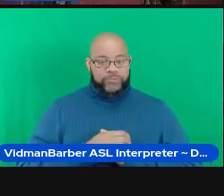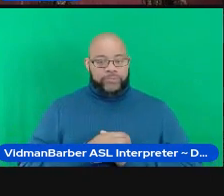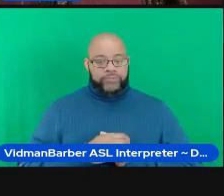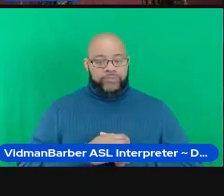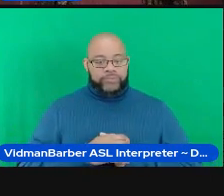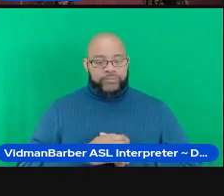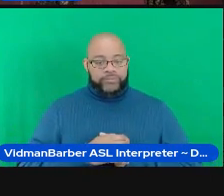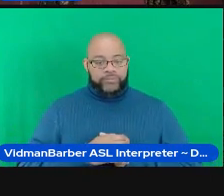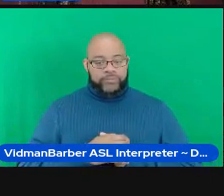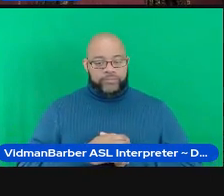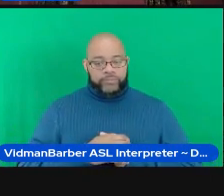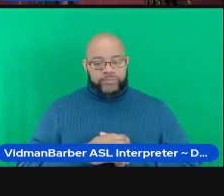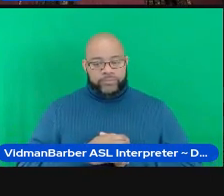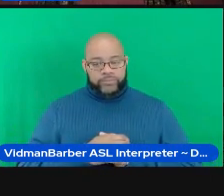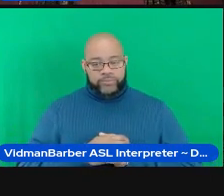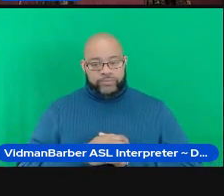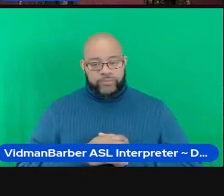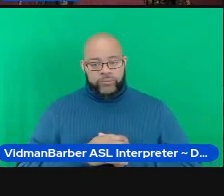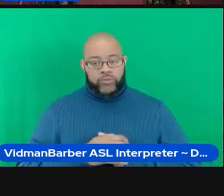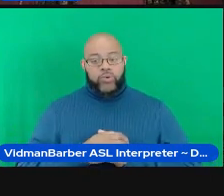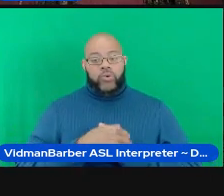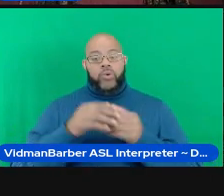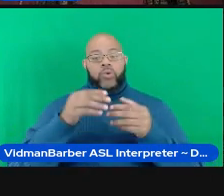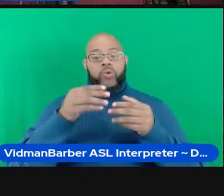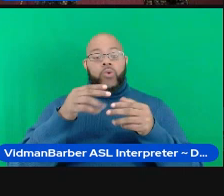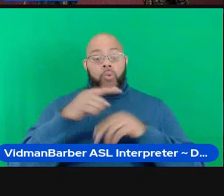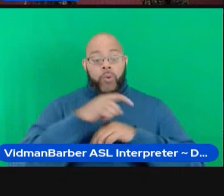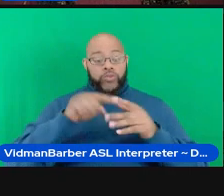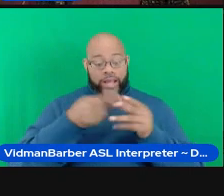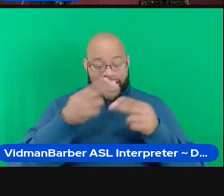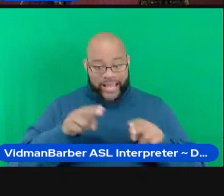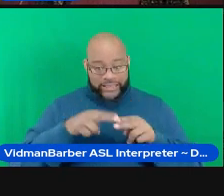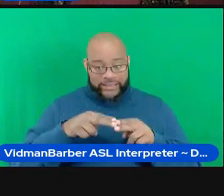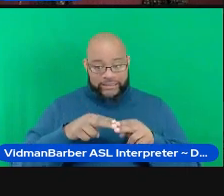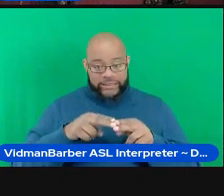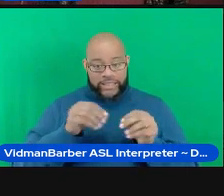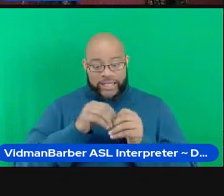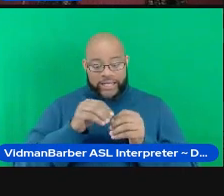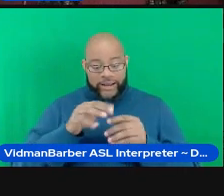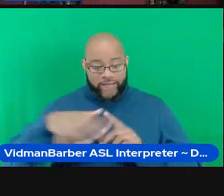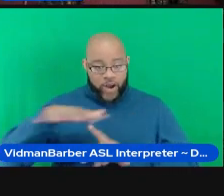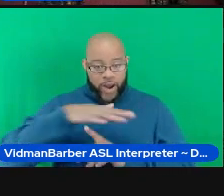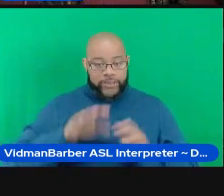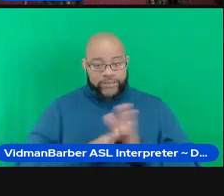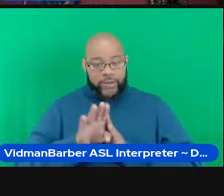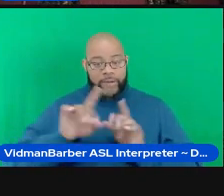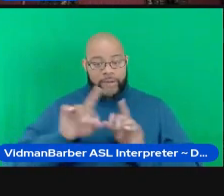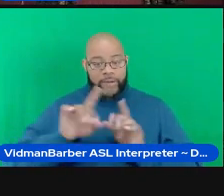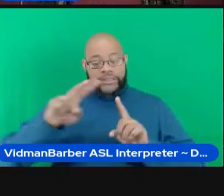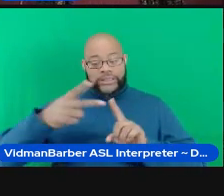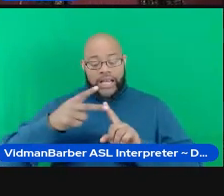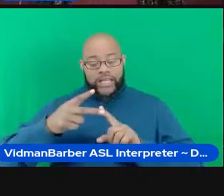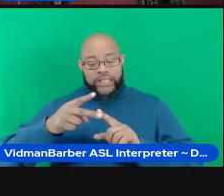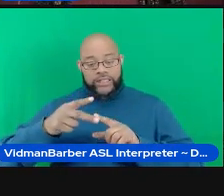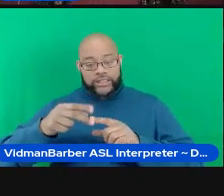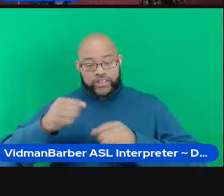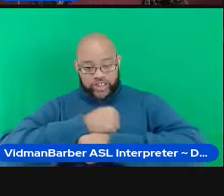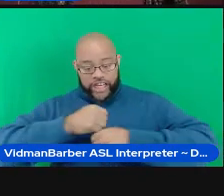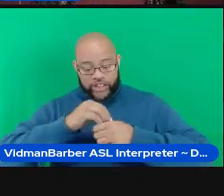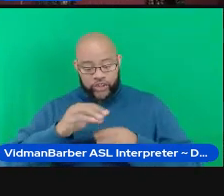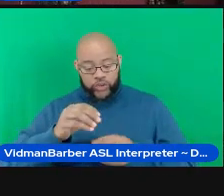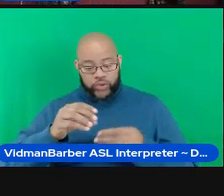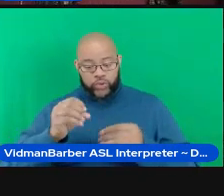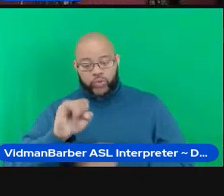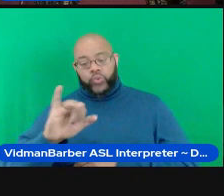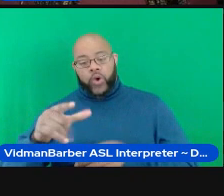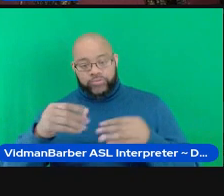as follows. So worms start off as eggs in the external environment, developing to the first and second larval stage in the soil.